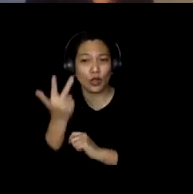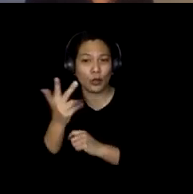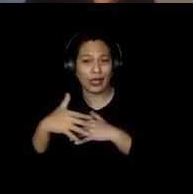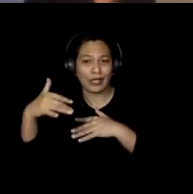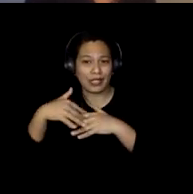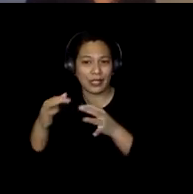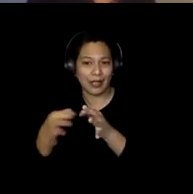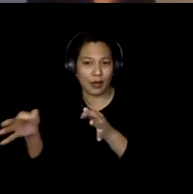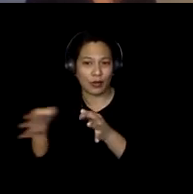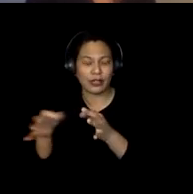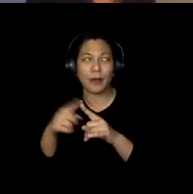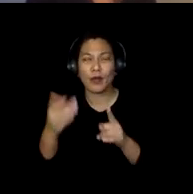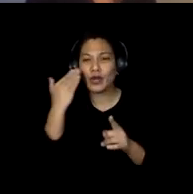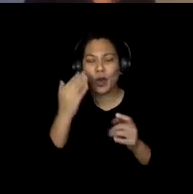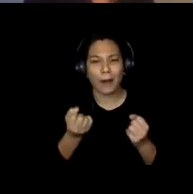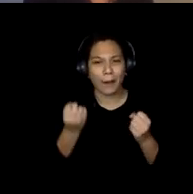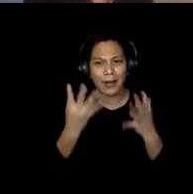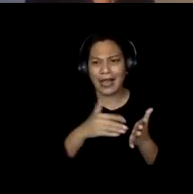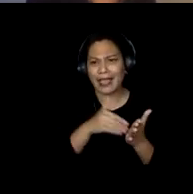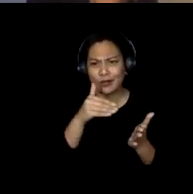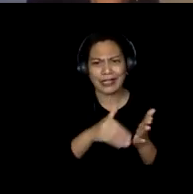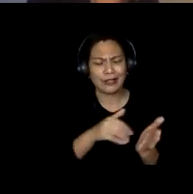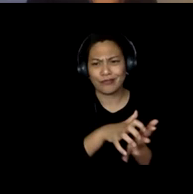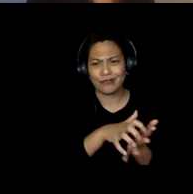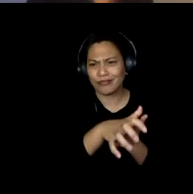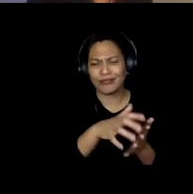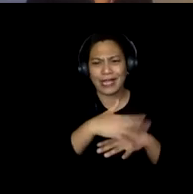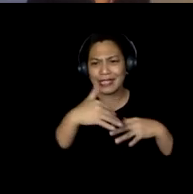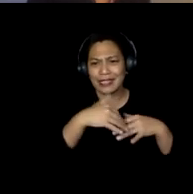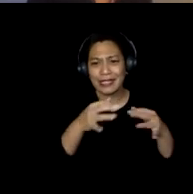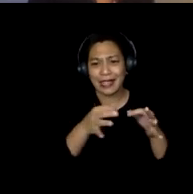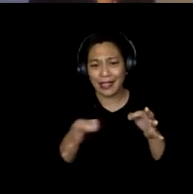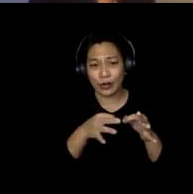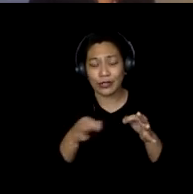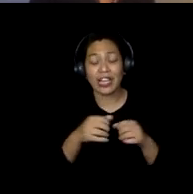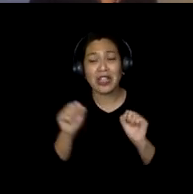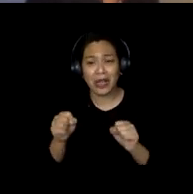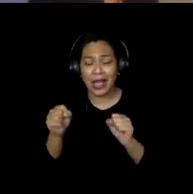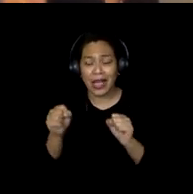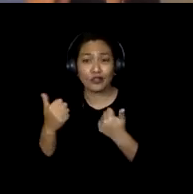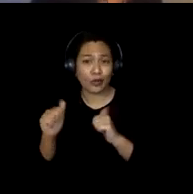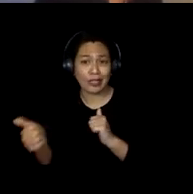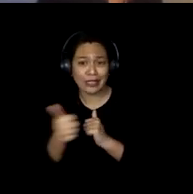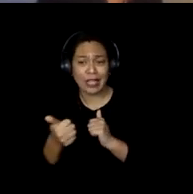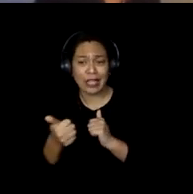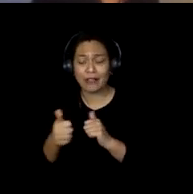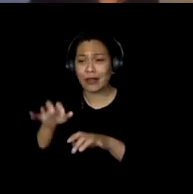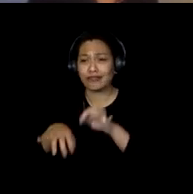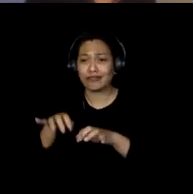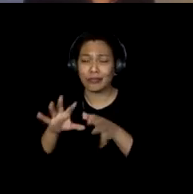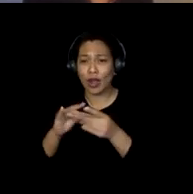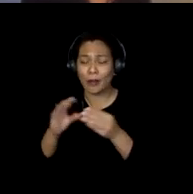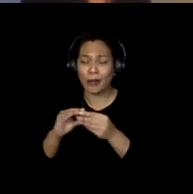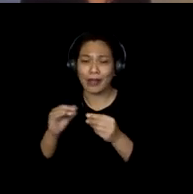we know there are thousands. Also, you can impact this by going on the Google Translate page and putting in a comment, "Hey